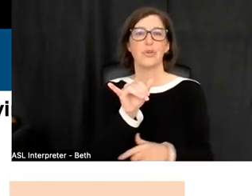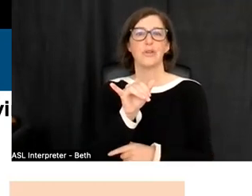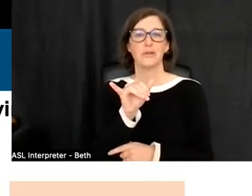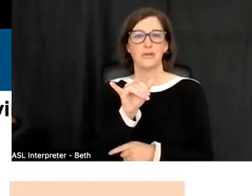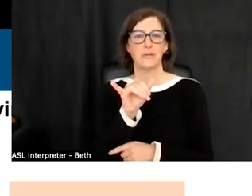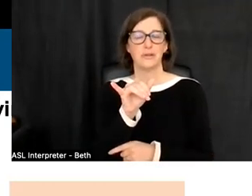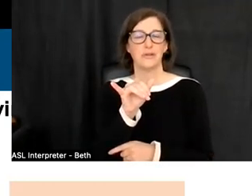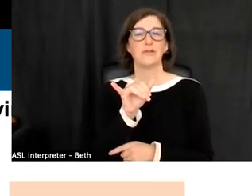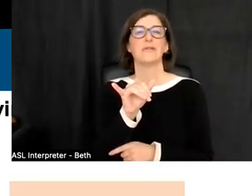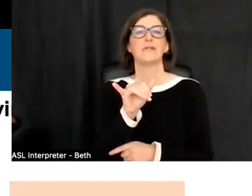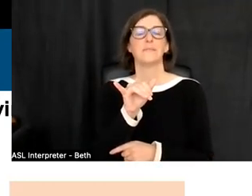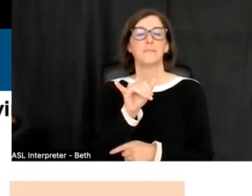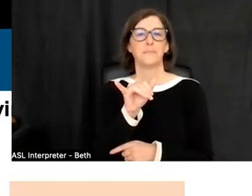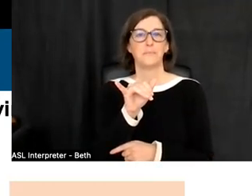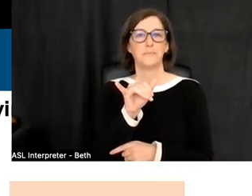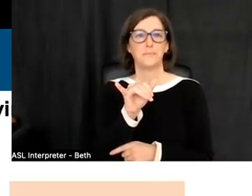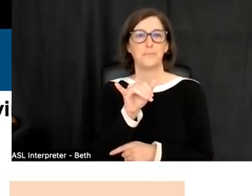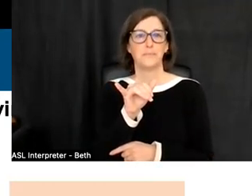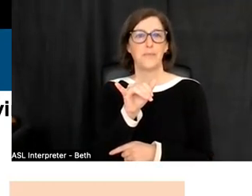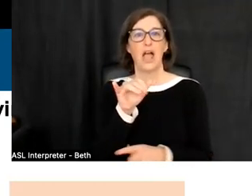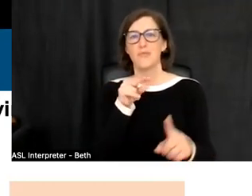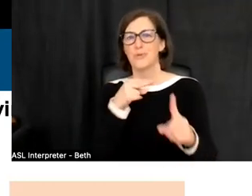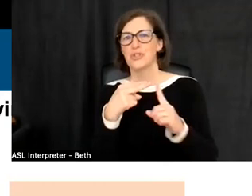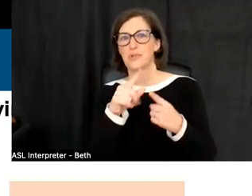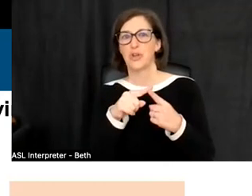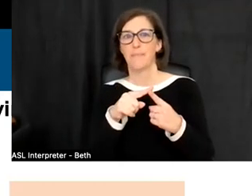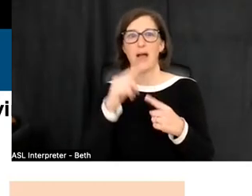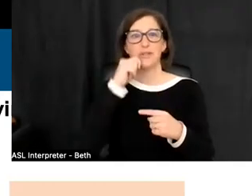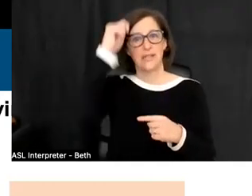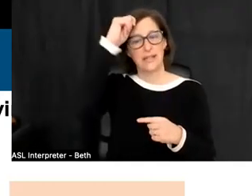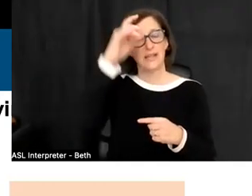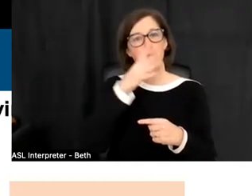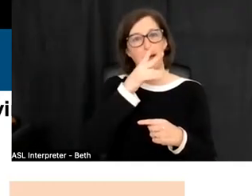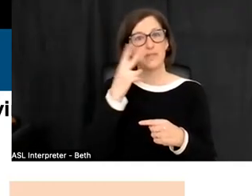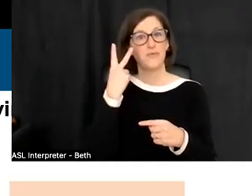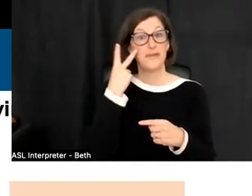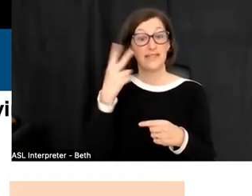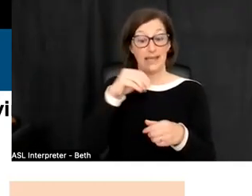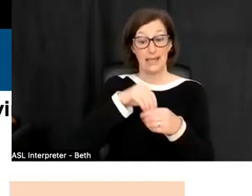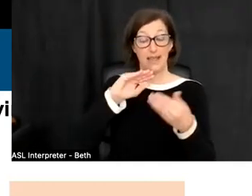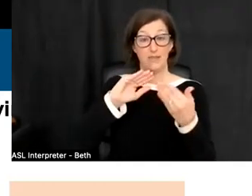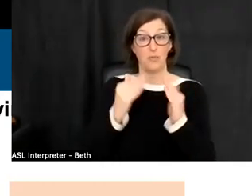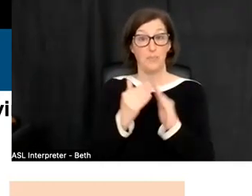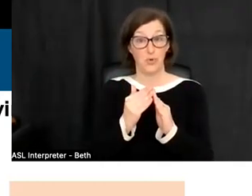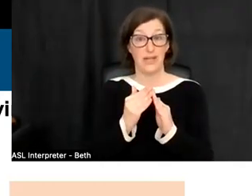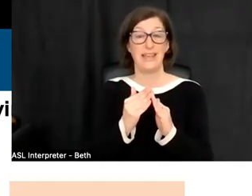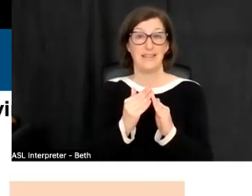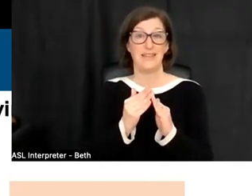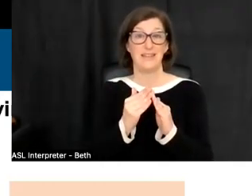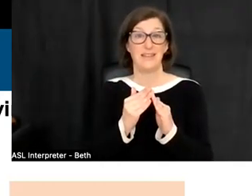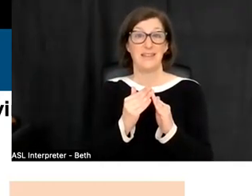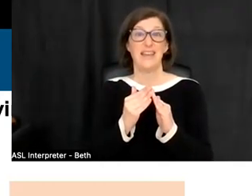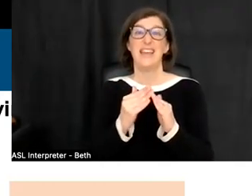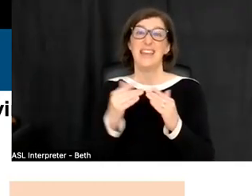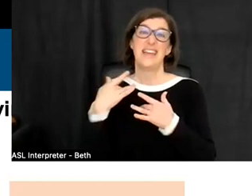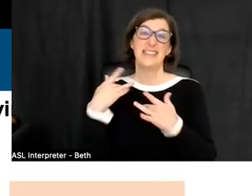as well as their perceptions around adolescent mothers. As we're saying that within the community, they're